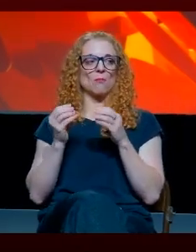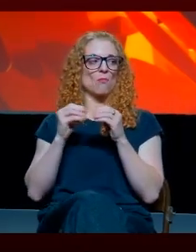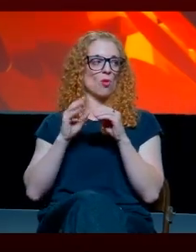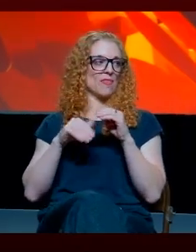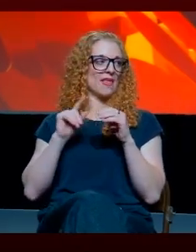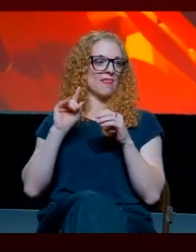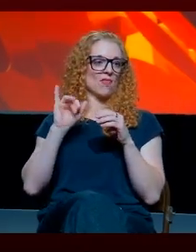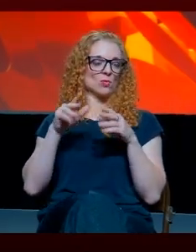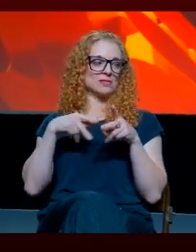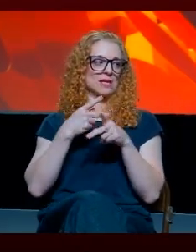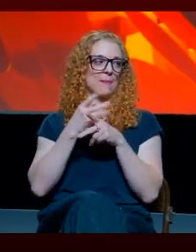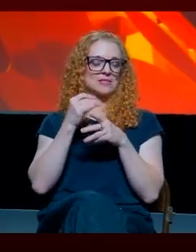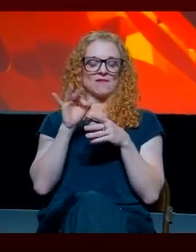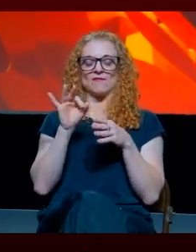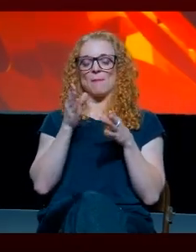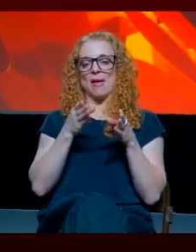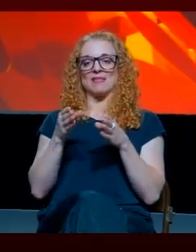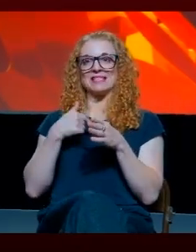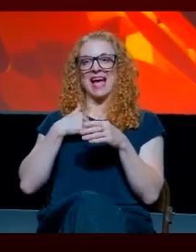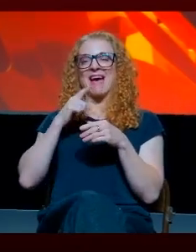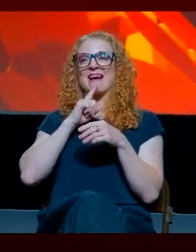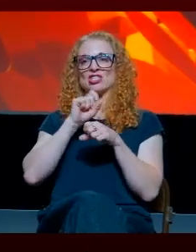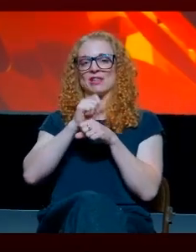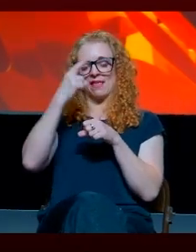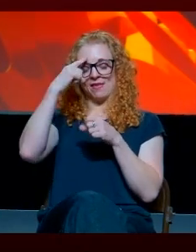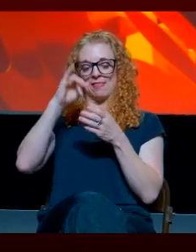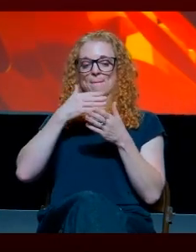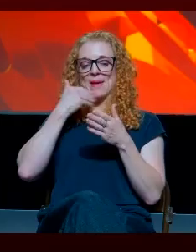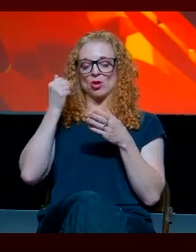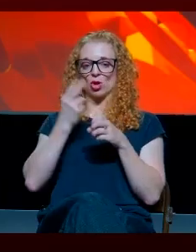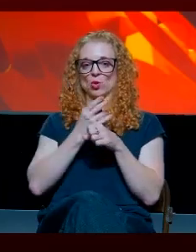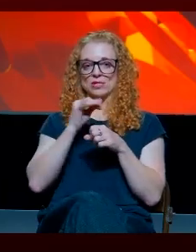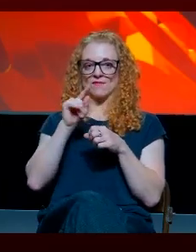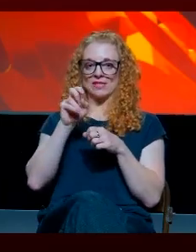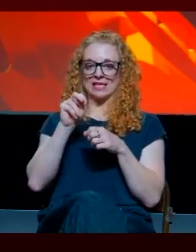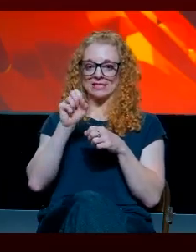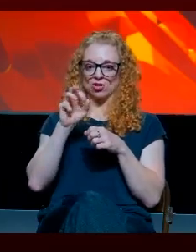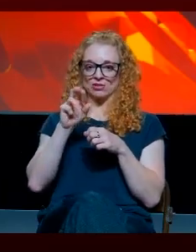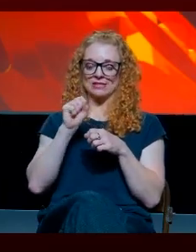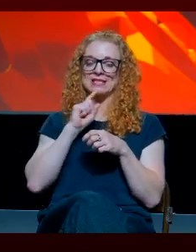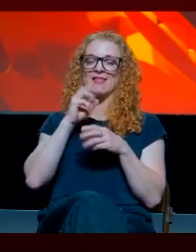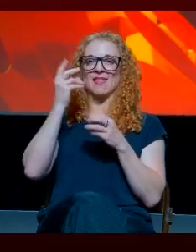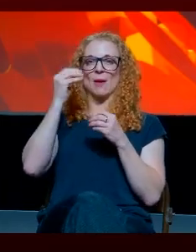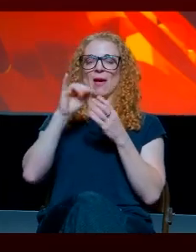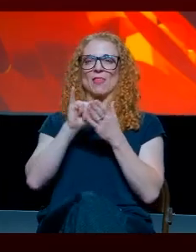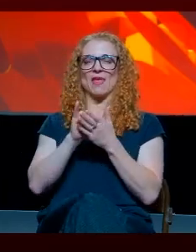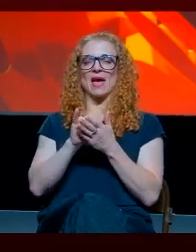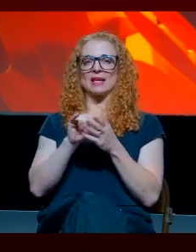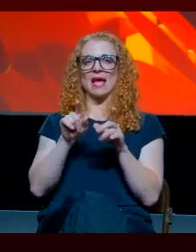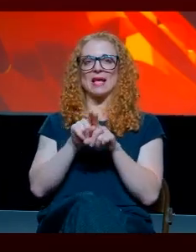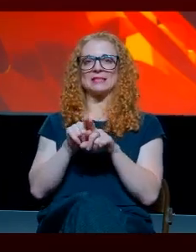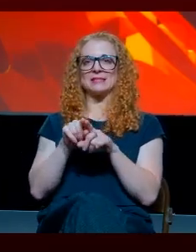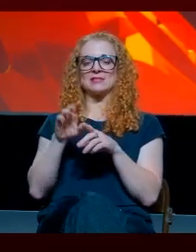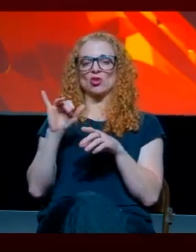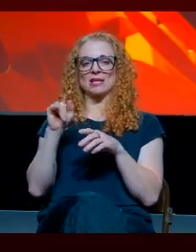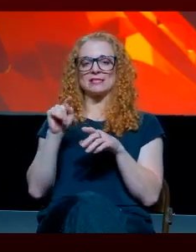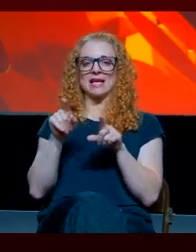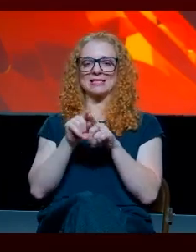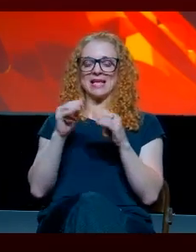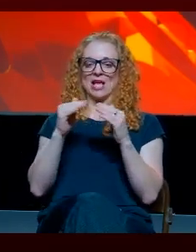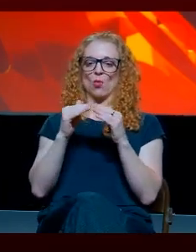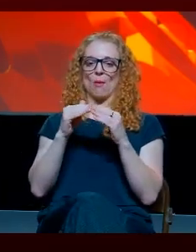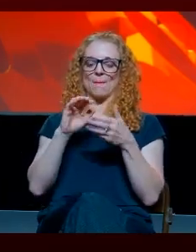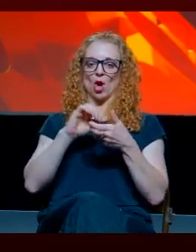type of methods. I actually think a better use of tensors is to think of tensors and circuits as equal